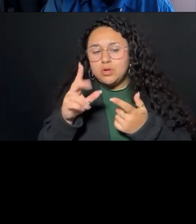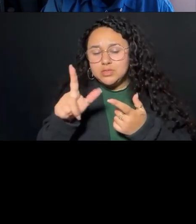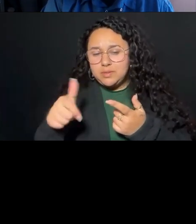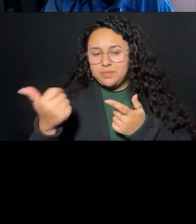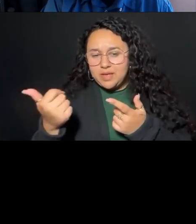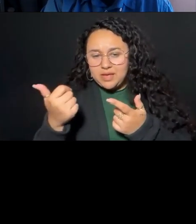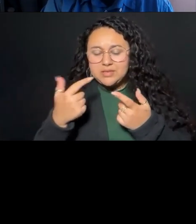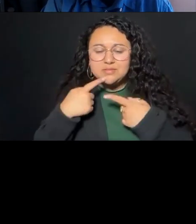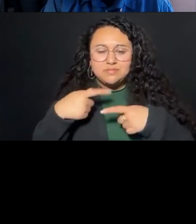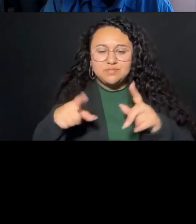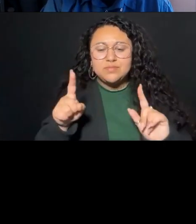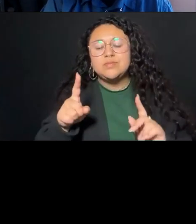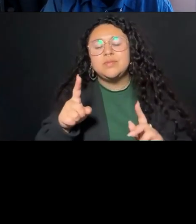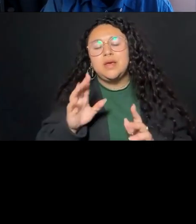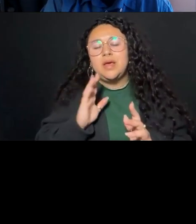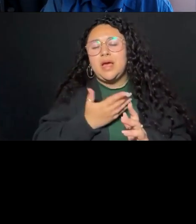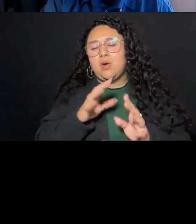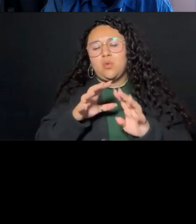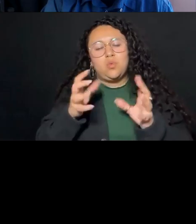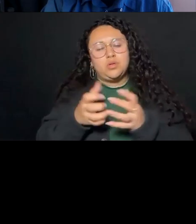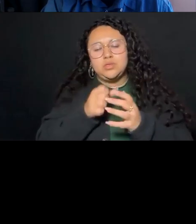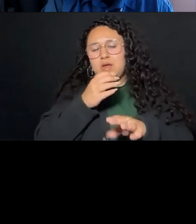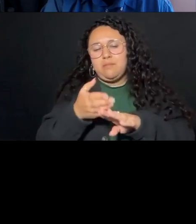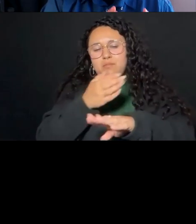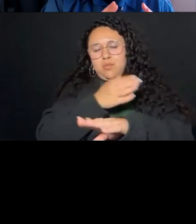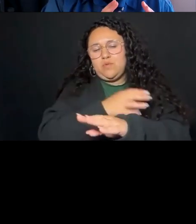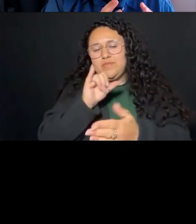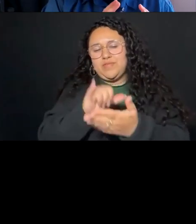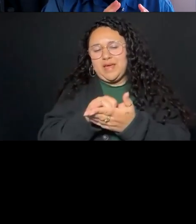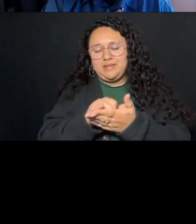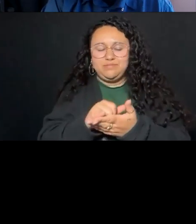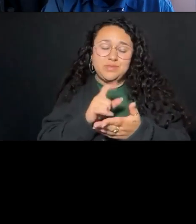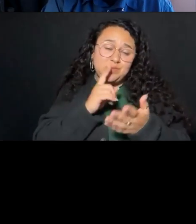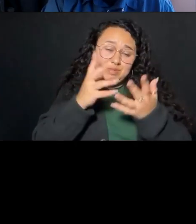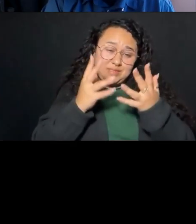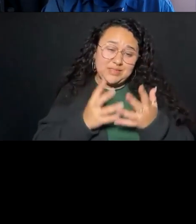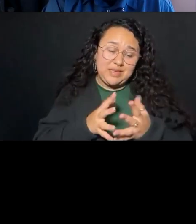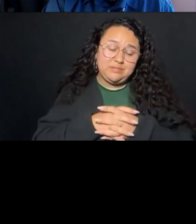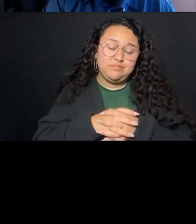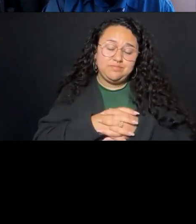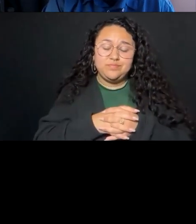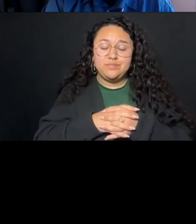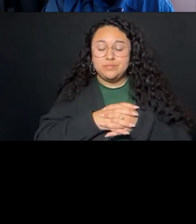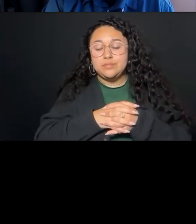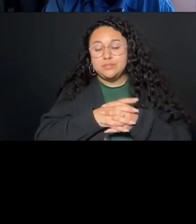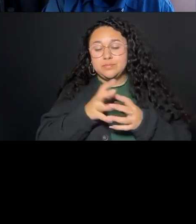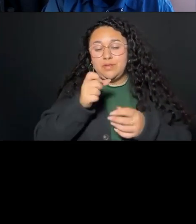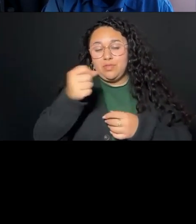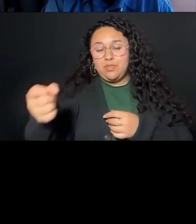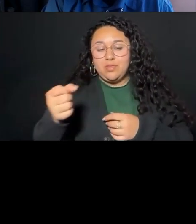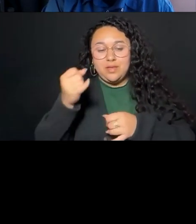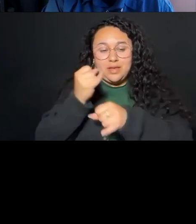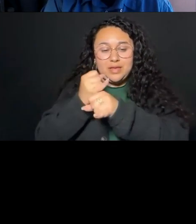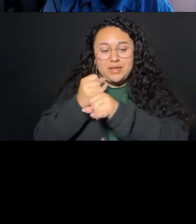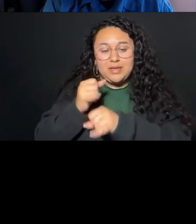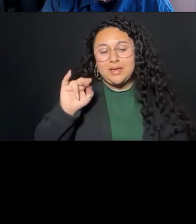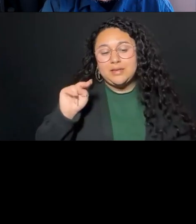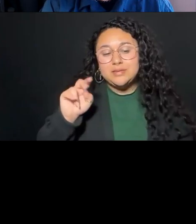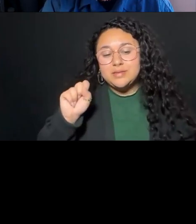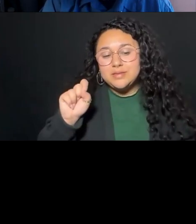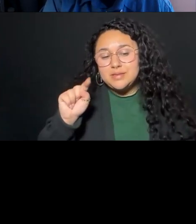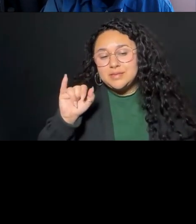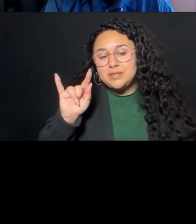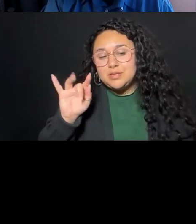has not gotten better about some of those things, which is really sad. So, being institutionalized is not something that hardly